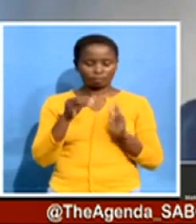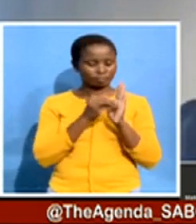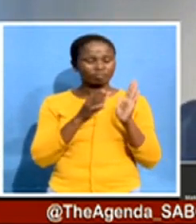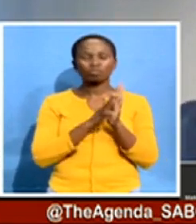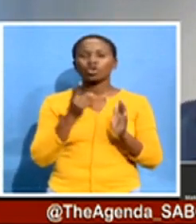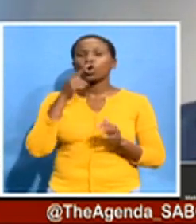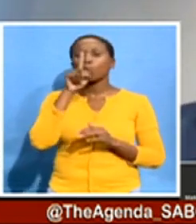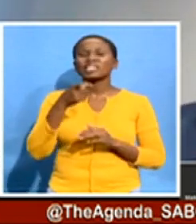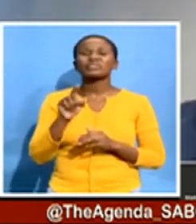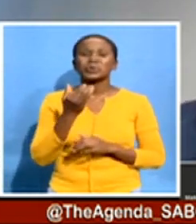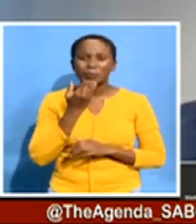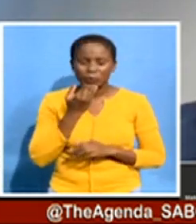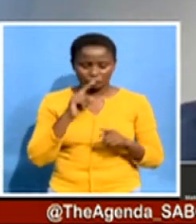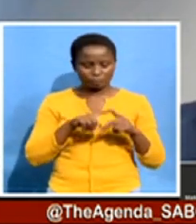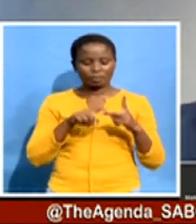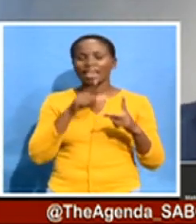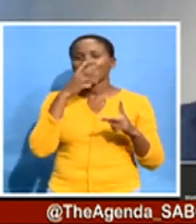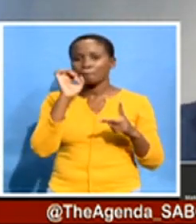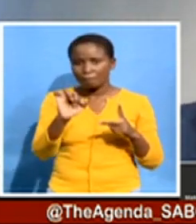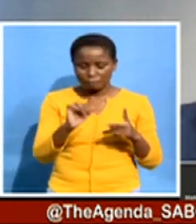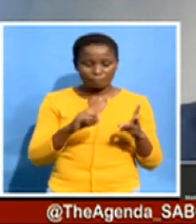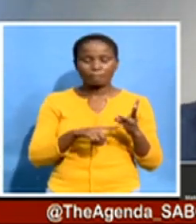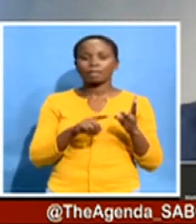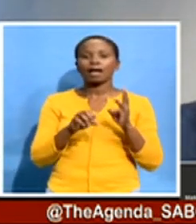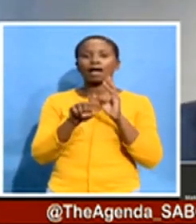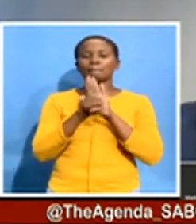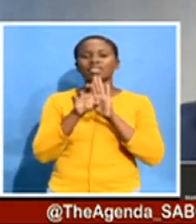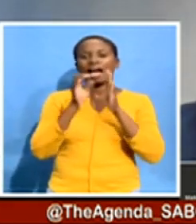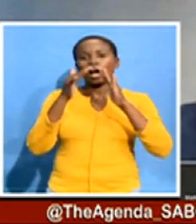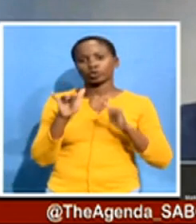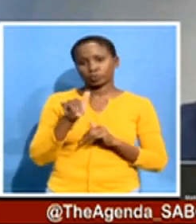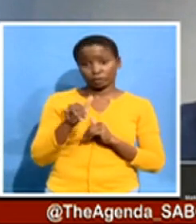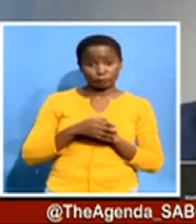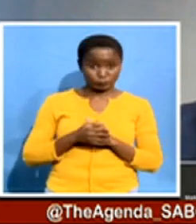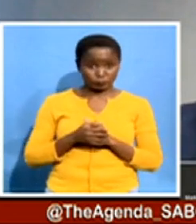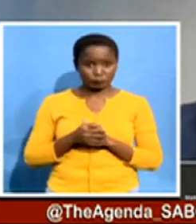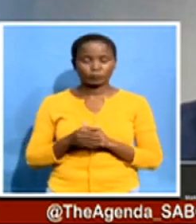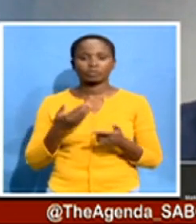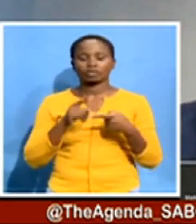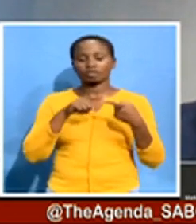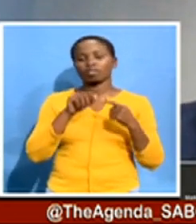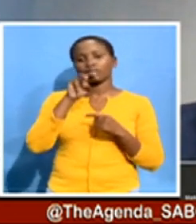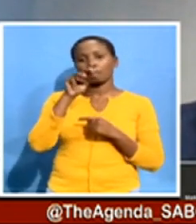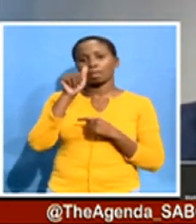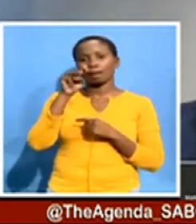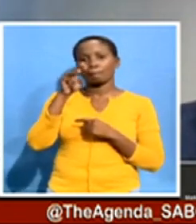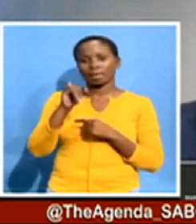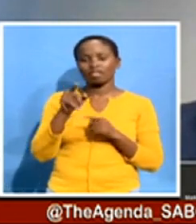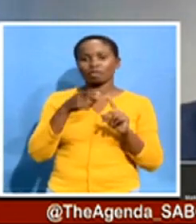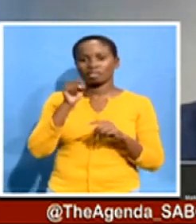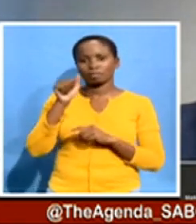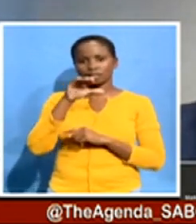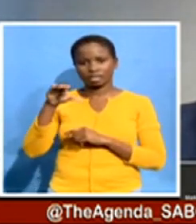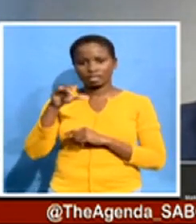now read out the first question received from Namli from the SABC, which is directed at Dr. Cloete. The question is,